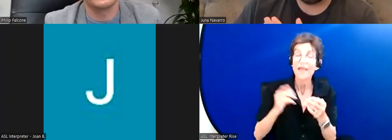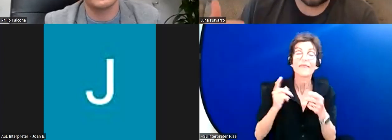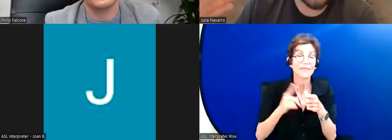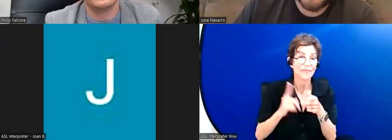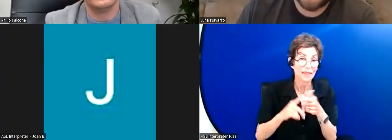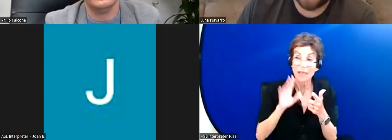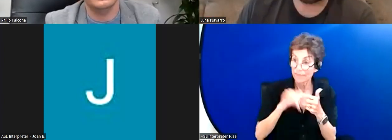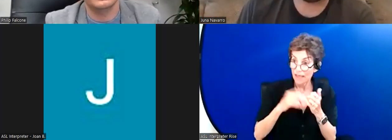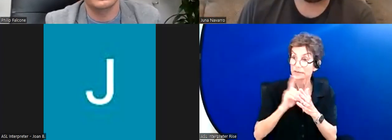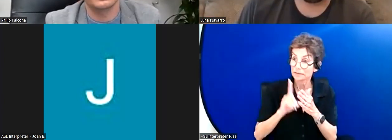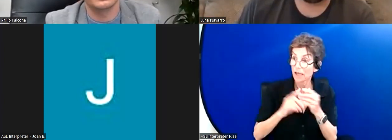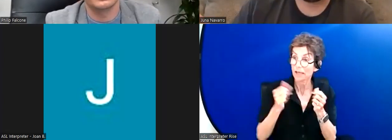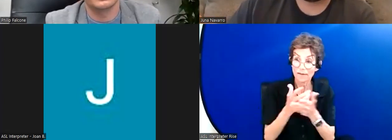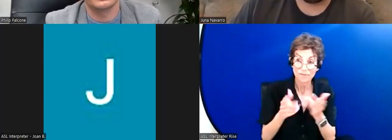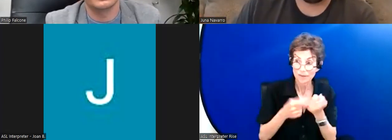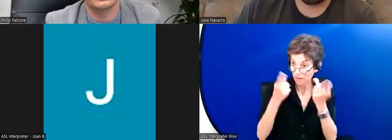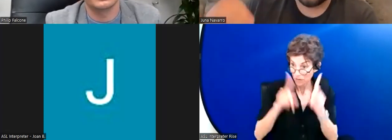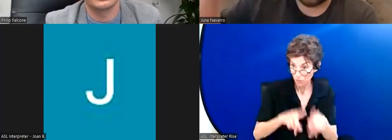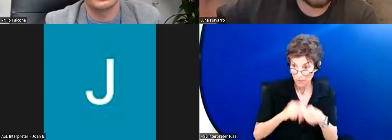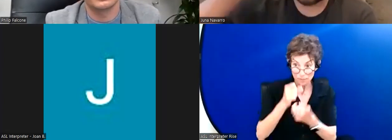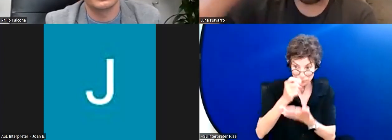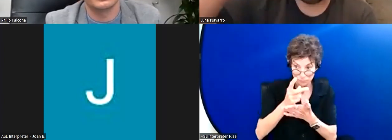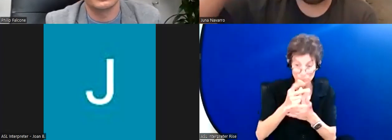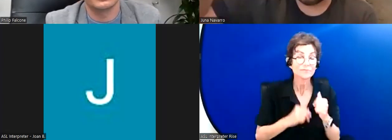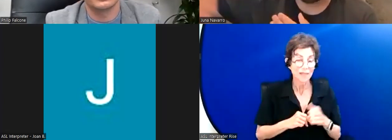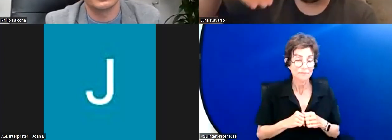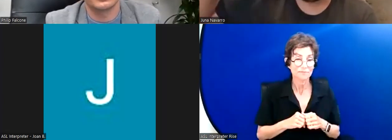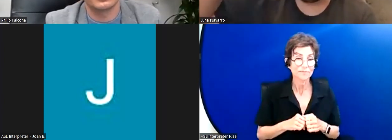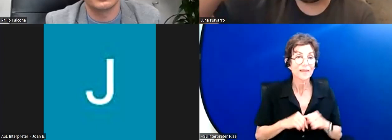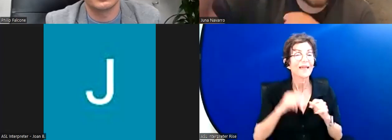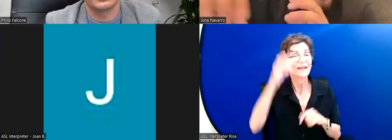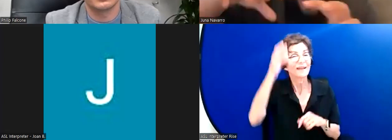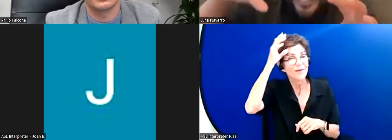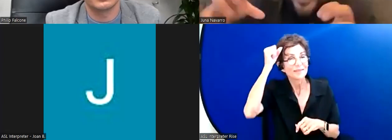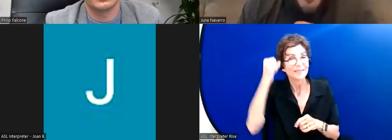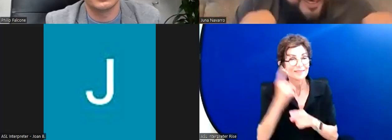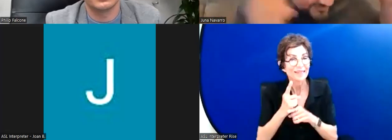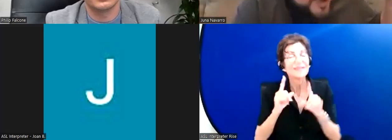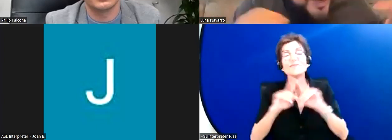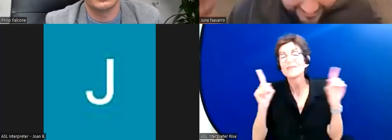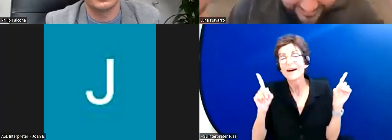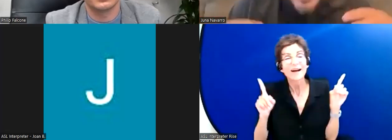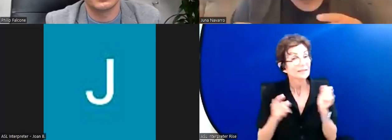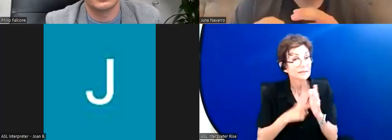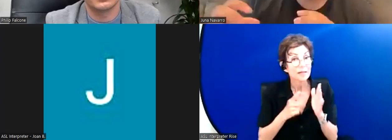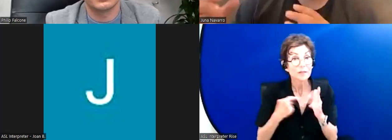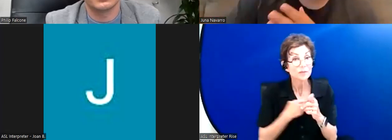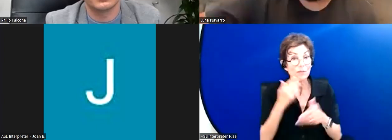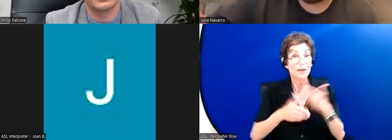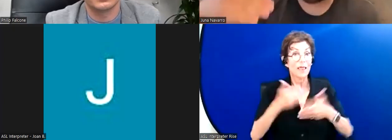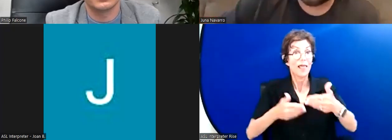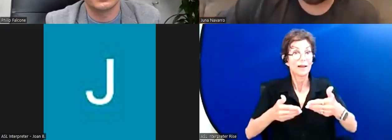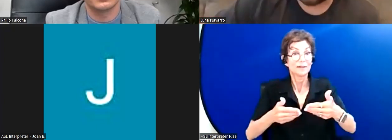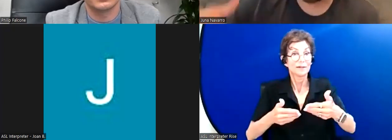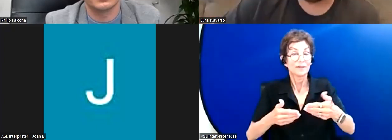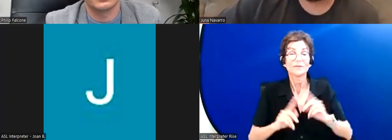and I know this seems like common sense, but sometimes, we're just so into it and we're like, oh, we just want to get it done. But like,